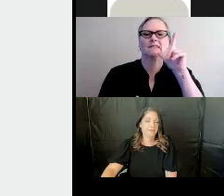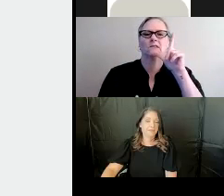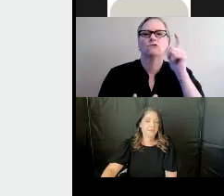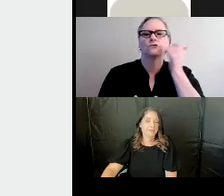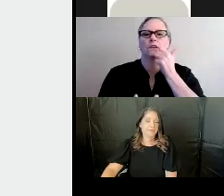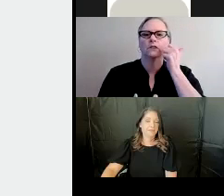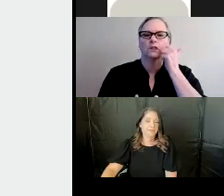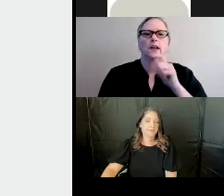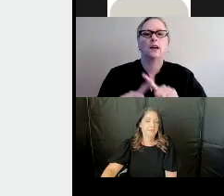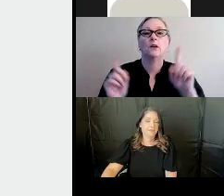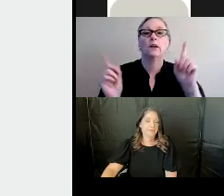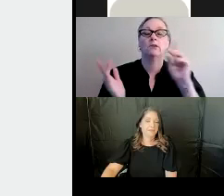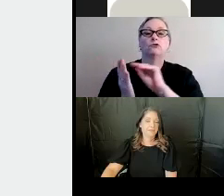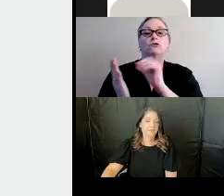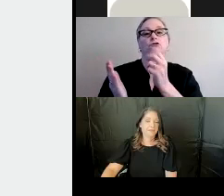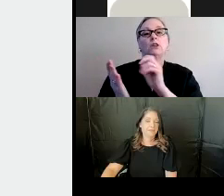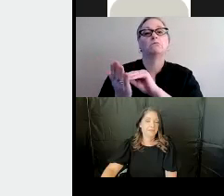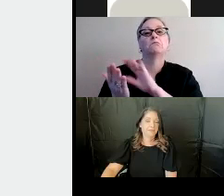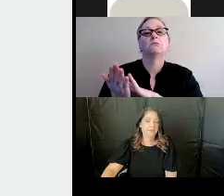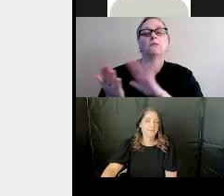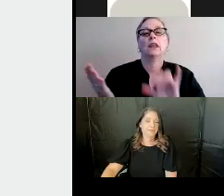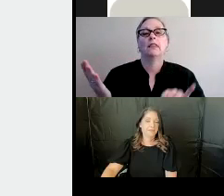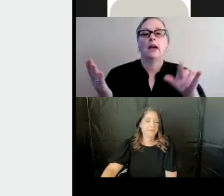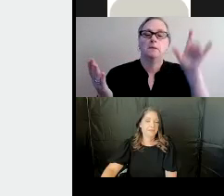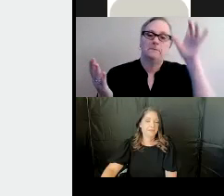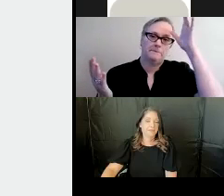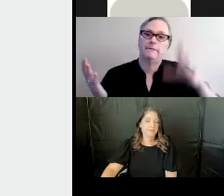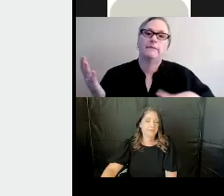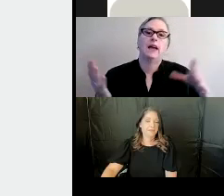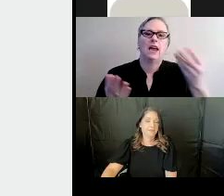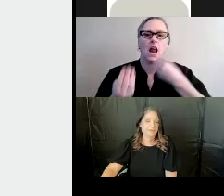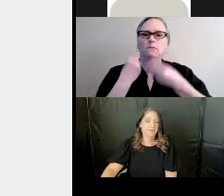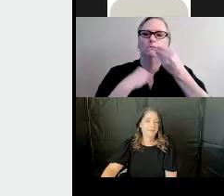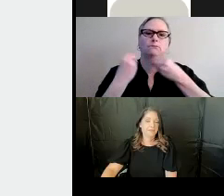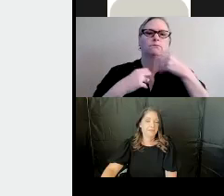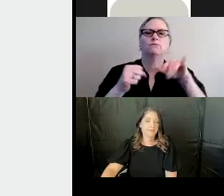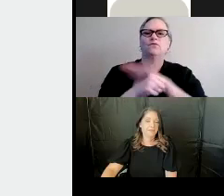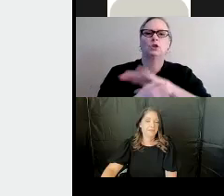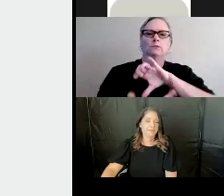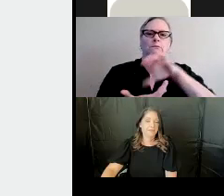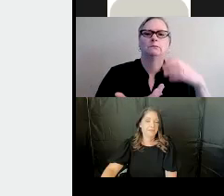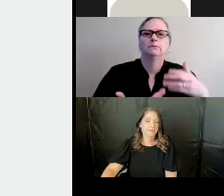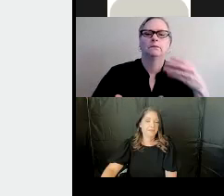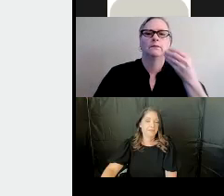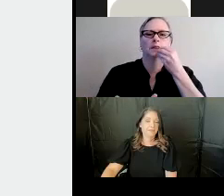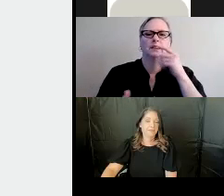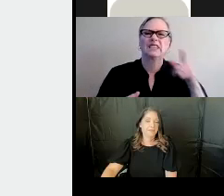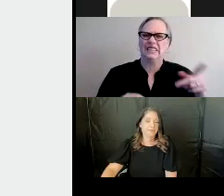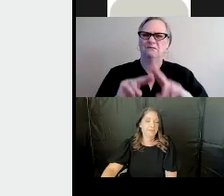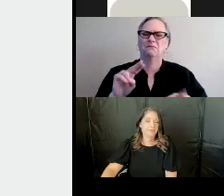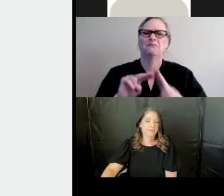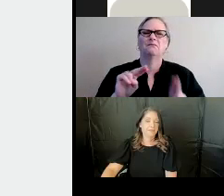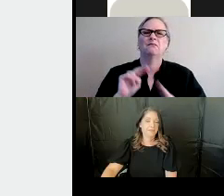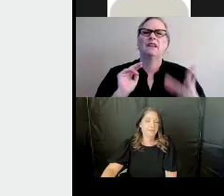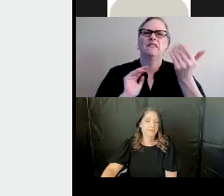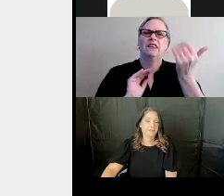report, Sandra marks down that Mr. James eats all his meals. Mr. James has lost 15 pounds in the